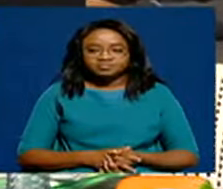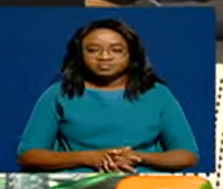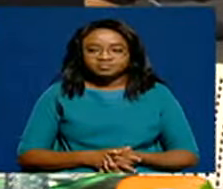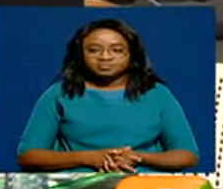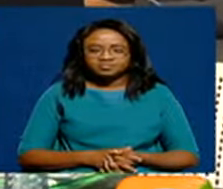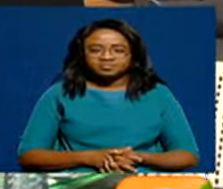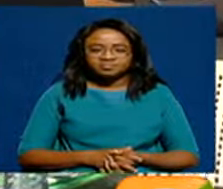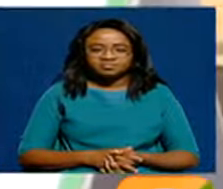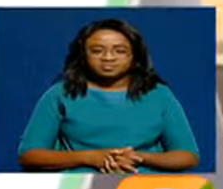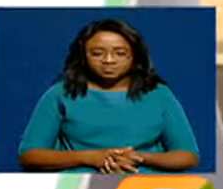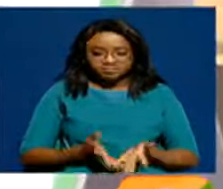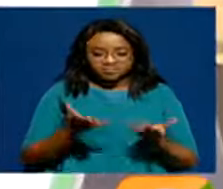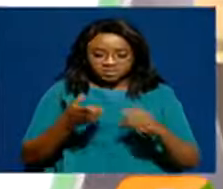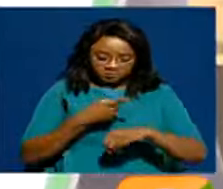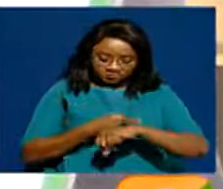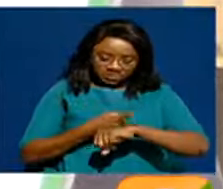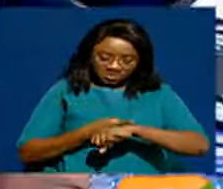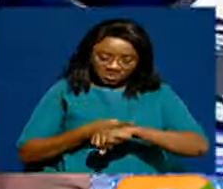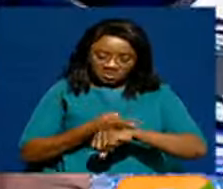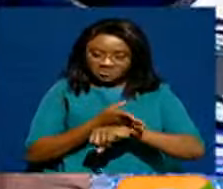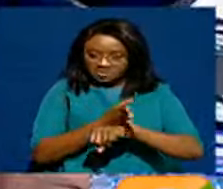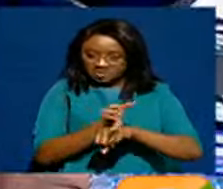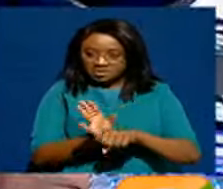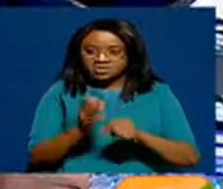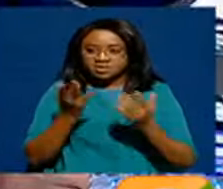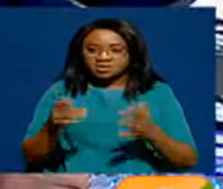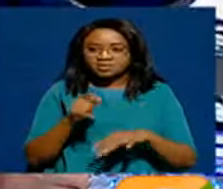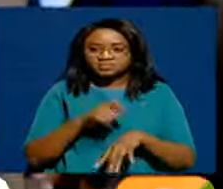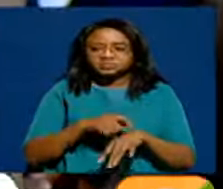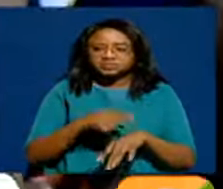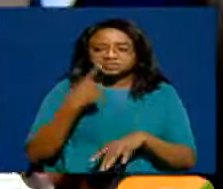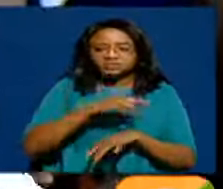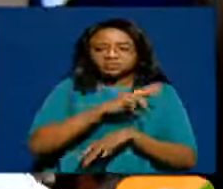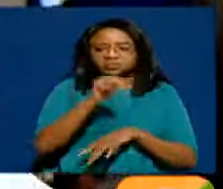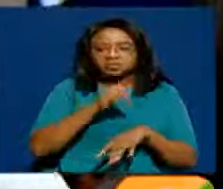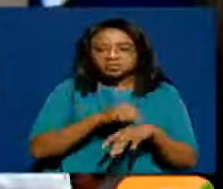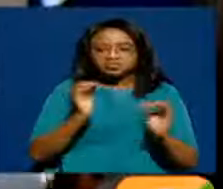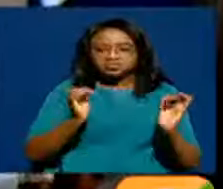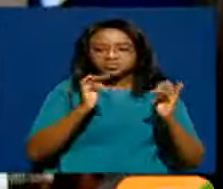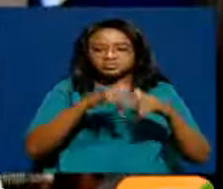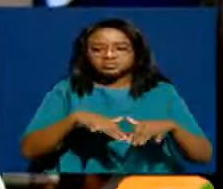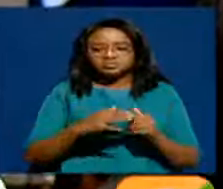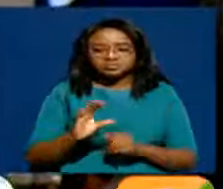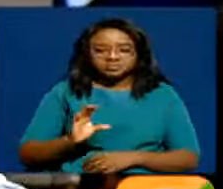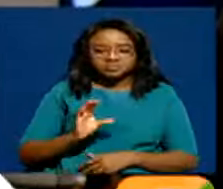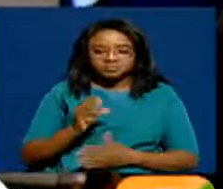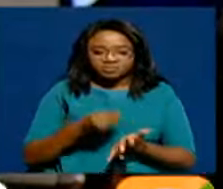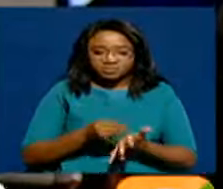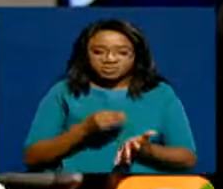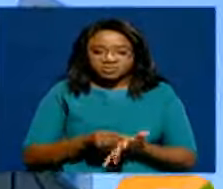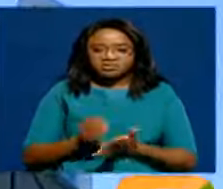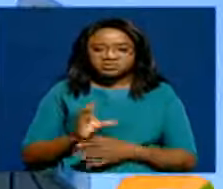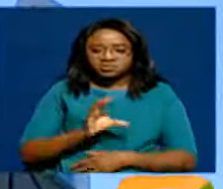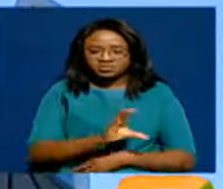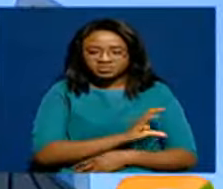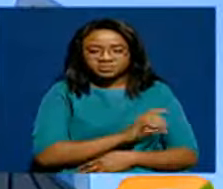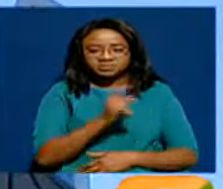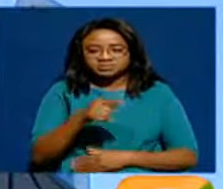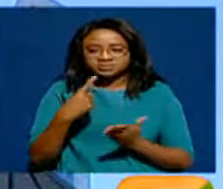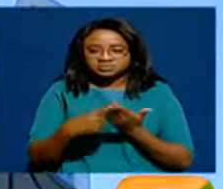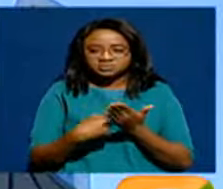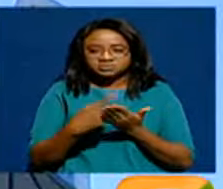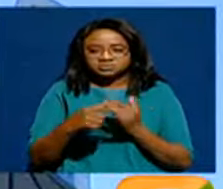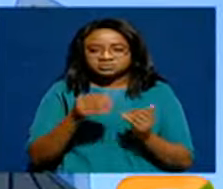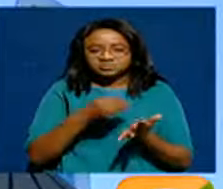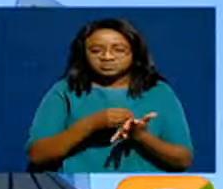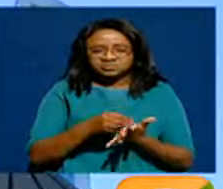It is race against time for the National Assembly Committee on Finance as it holds its final public participation exercise on the finance bill